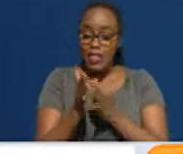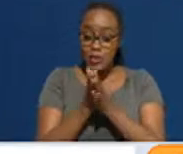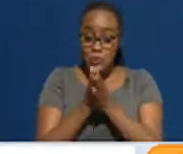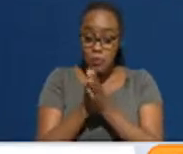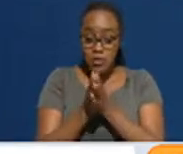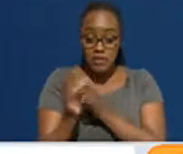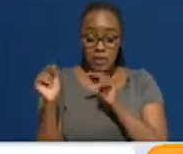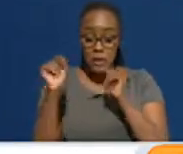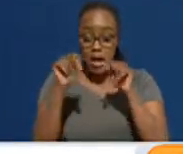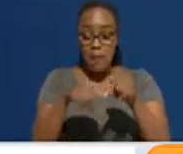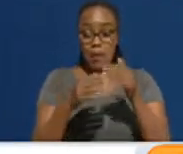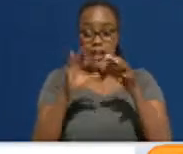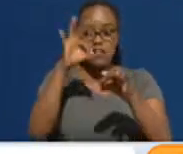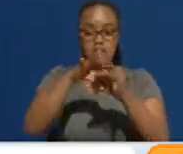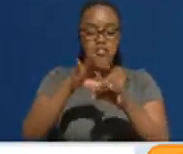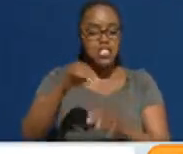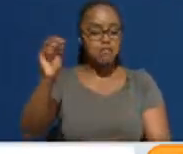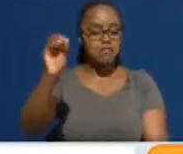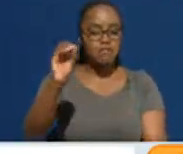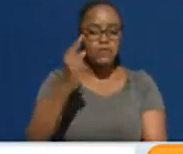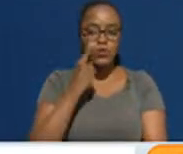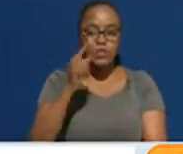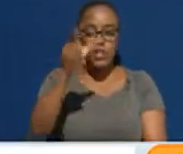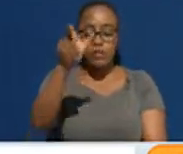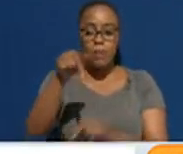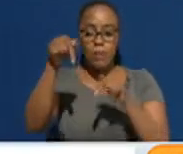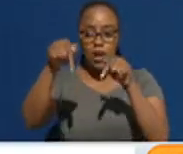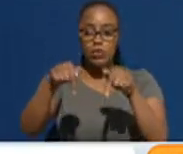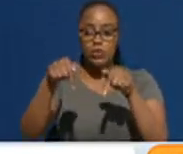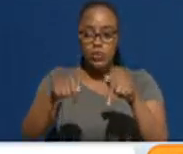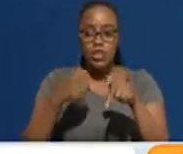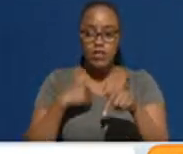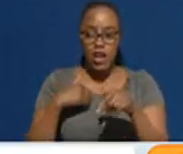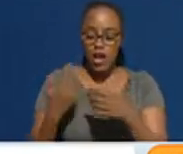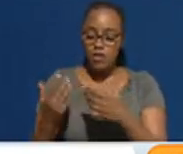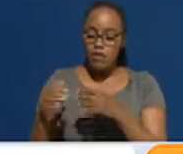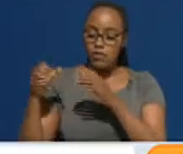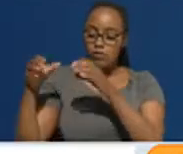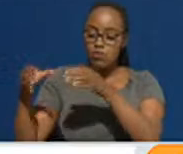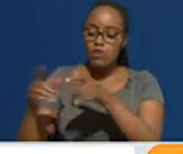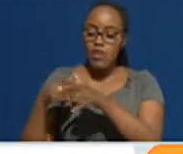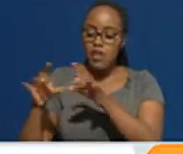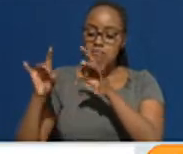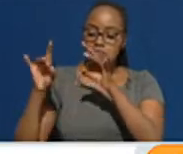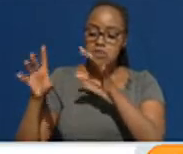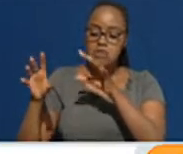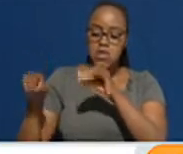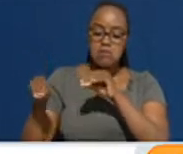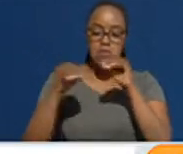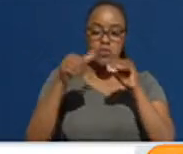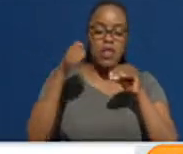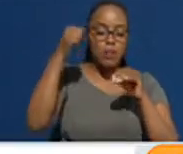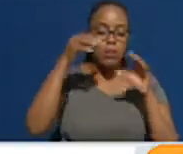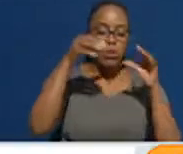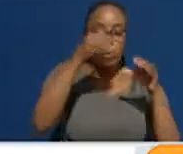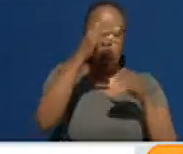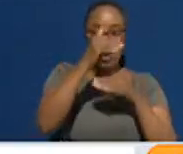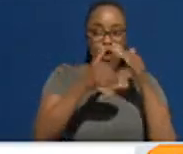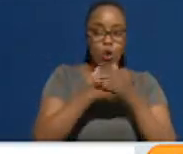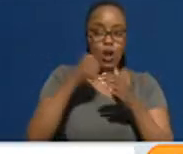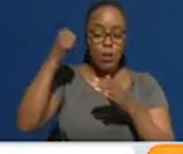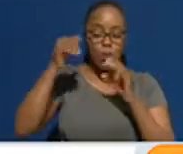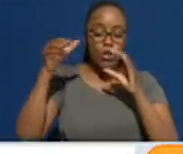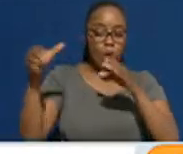come out. And that is why you'll see somebody today has stood with this party and tomorrow has moved to another party. Because all our